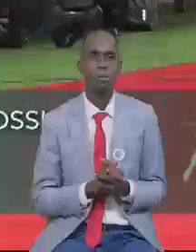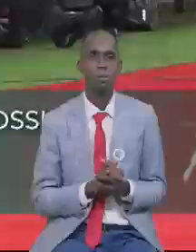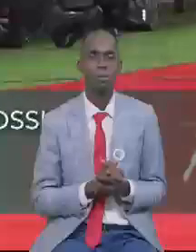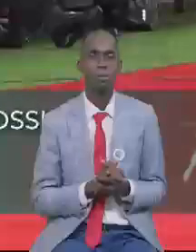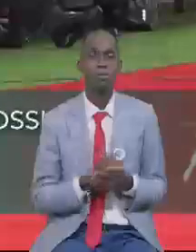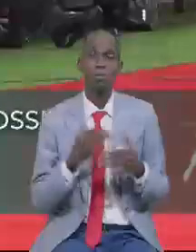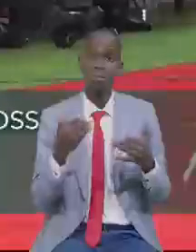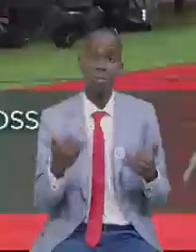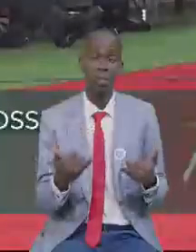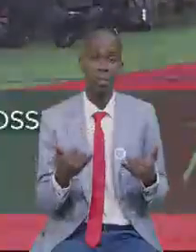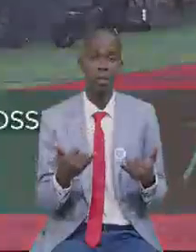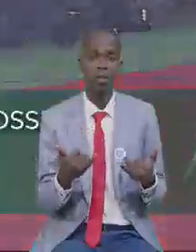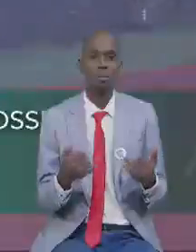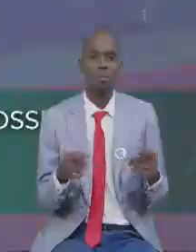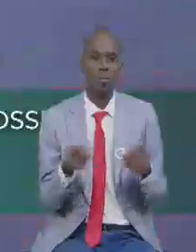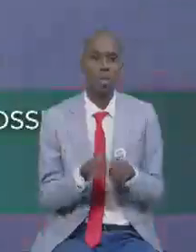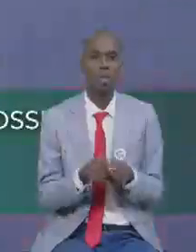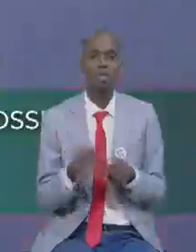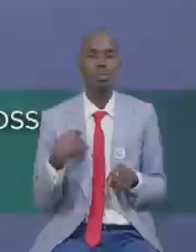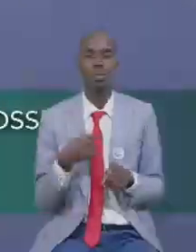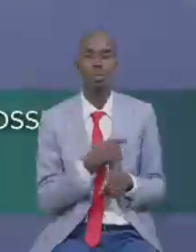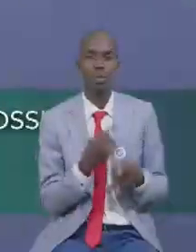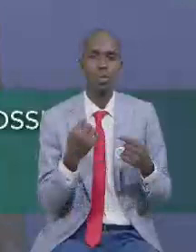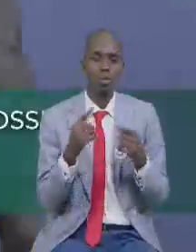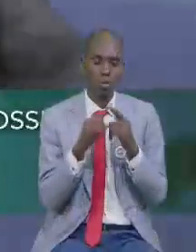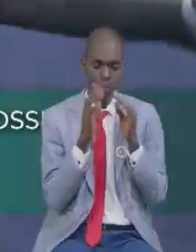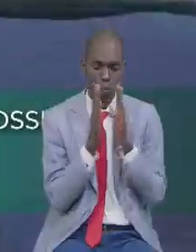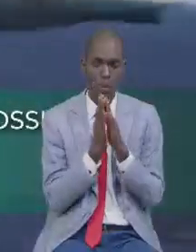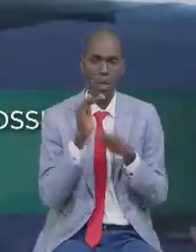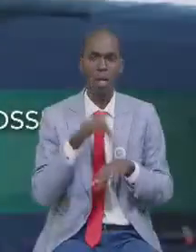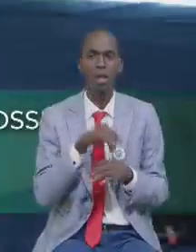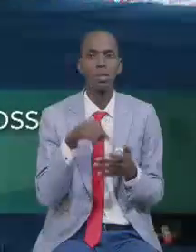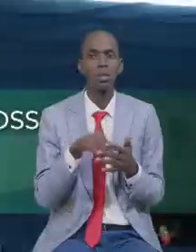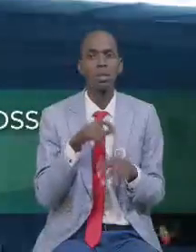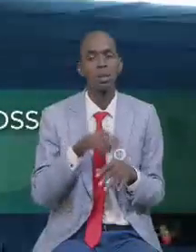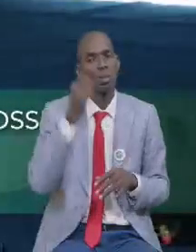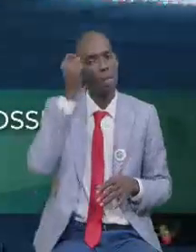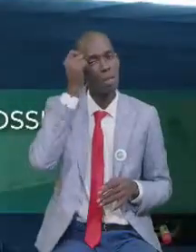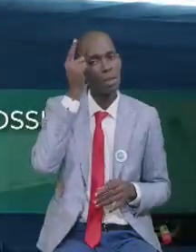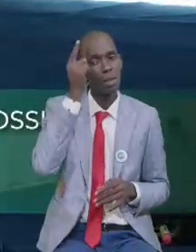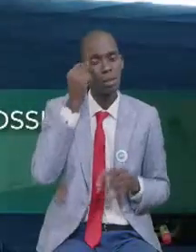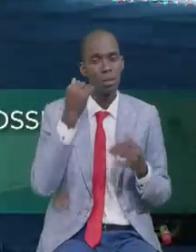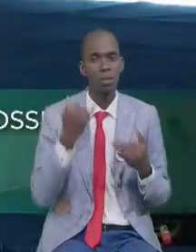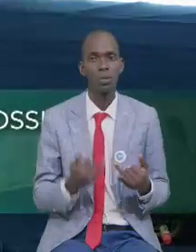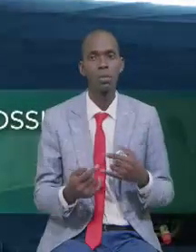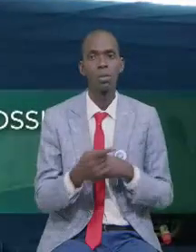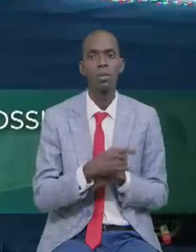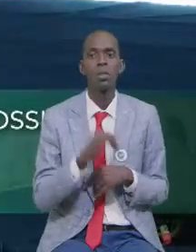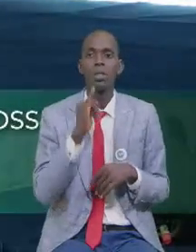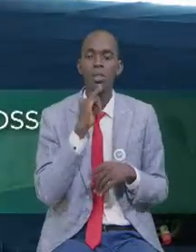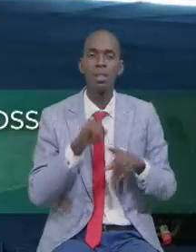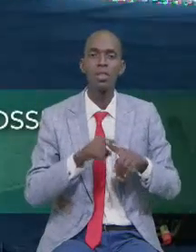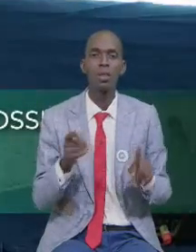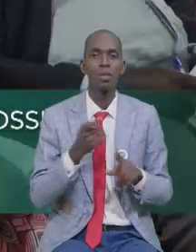Now, as we come to pray at this time, understand, today is different from